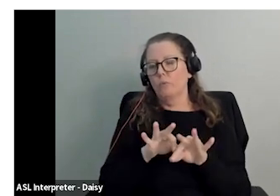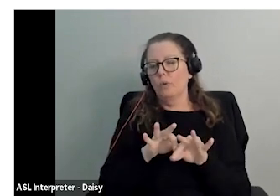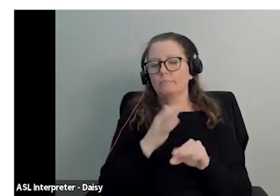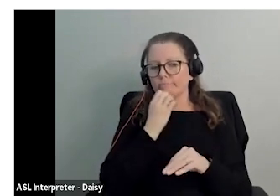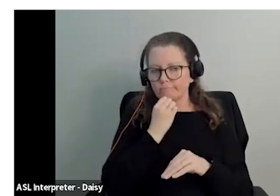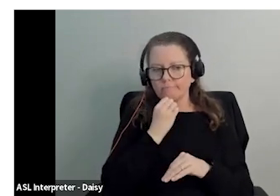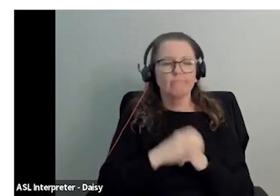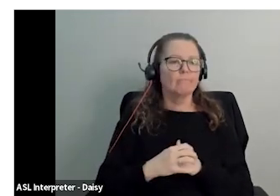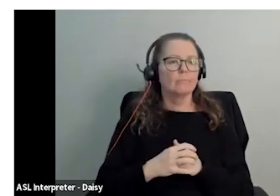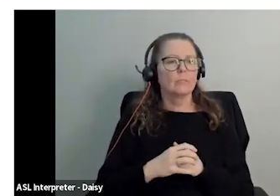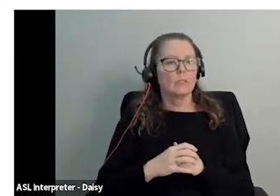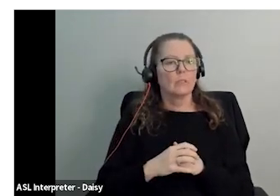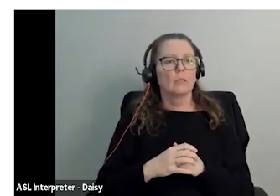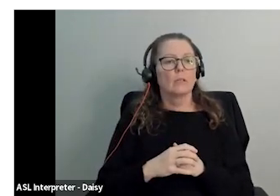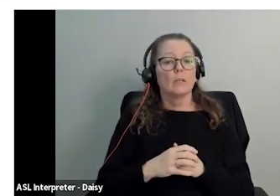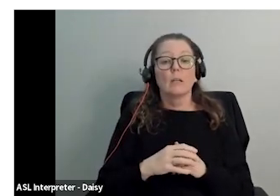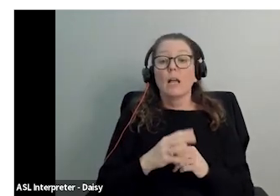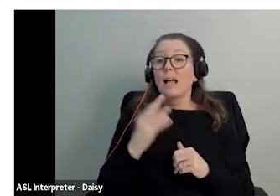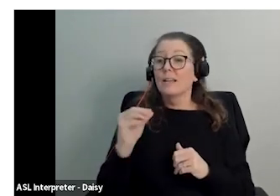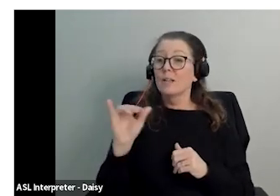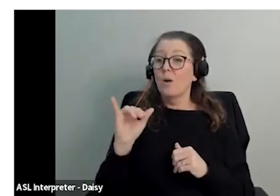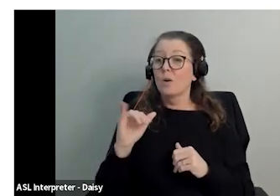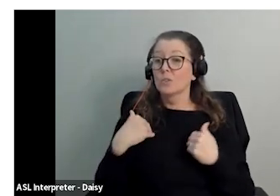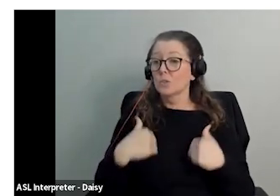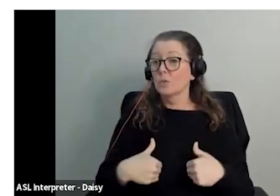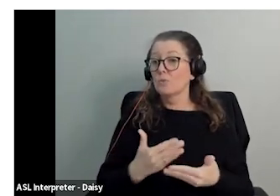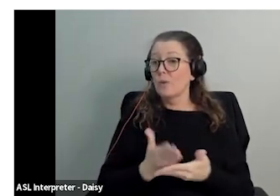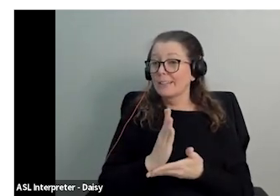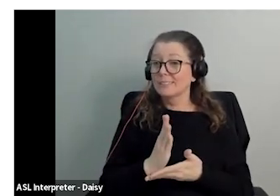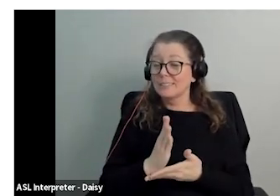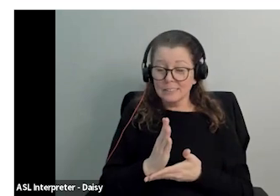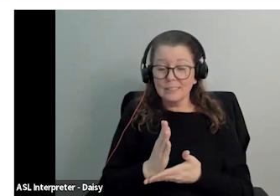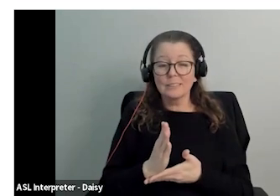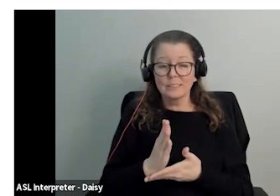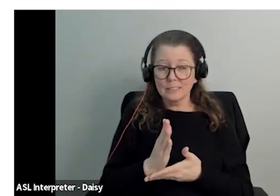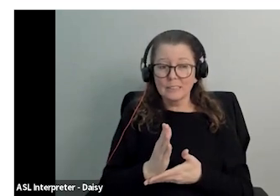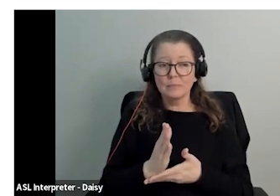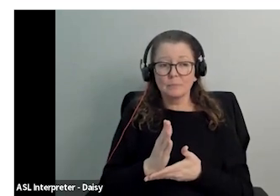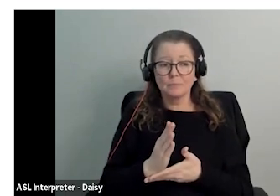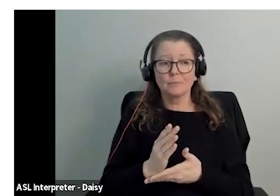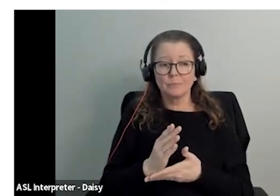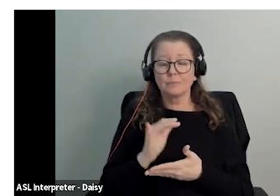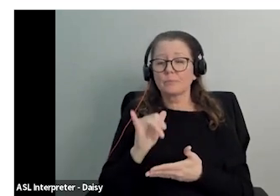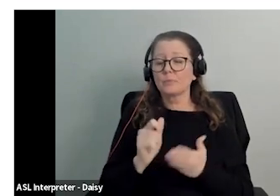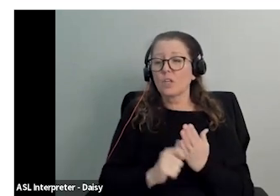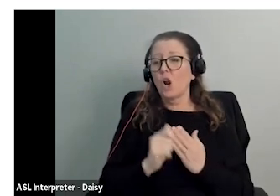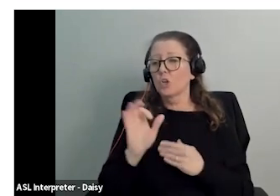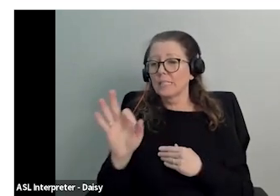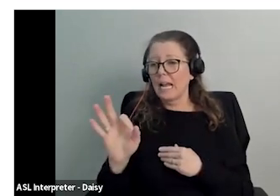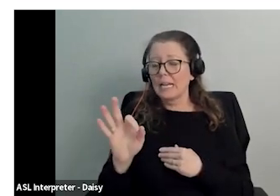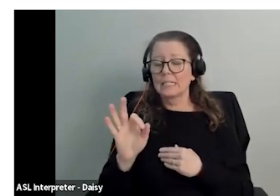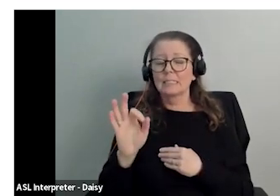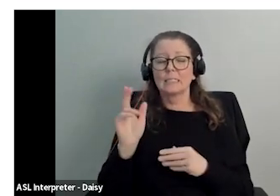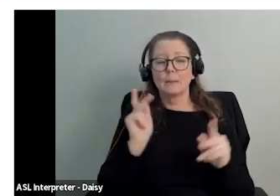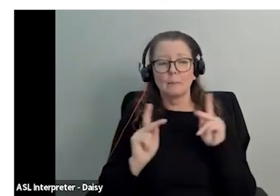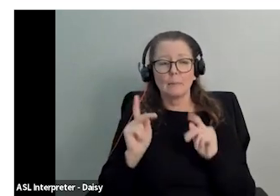course, when you're thinking about just human rights and the Convention on the Rights of Persons with Disabilities, Article 9, where people with